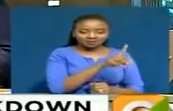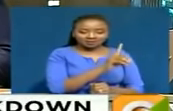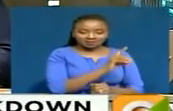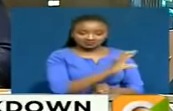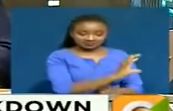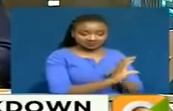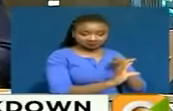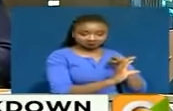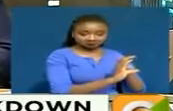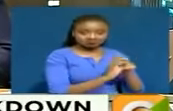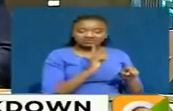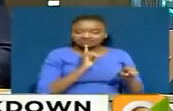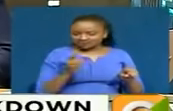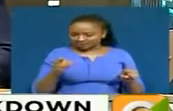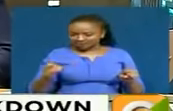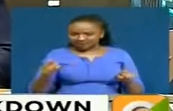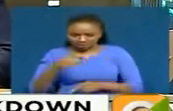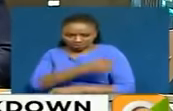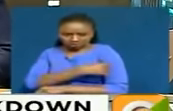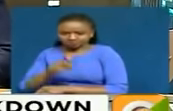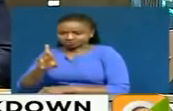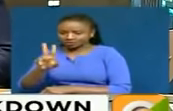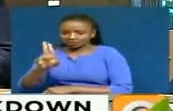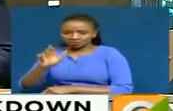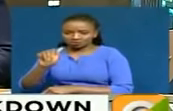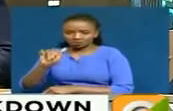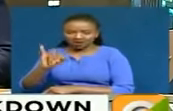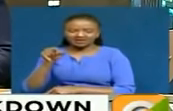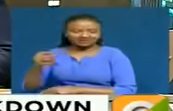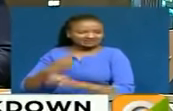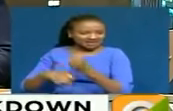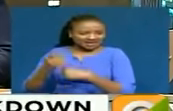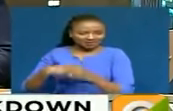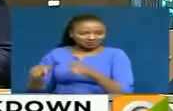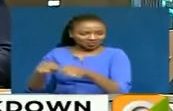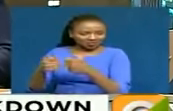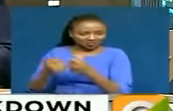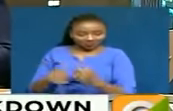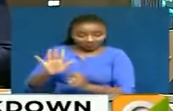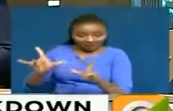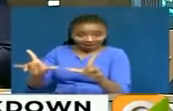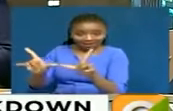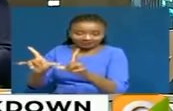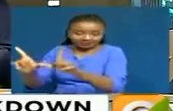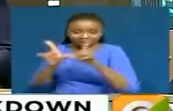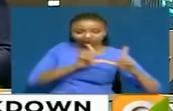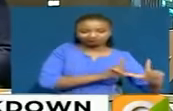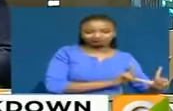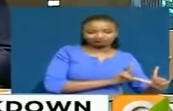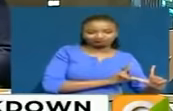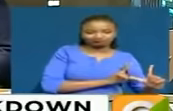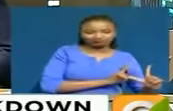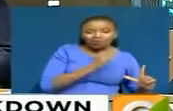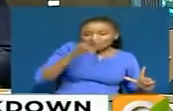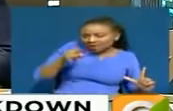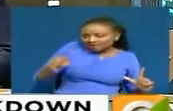KMPDC, has revoked the operating license of the Ruai Family Hospital. This, the council says, follows credible information that the facility